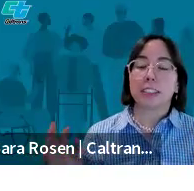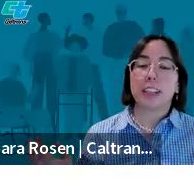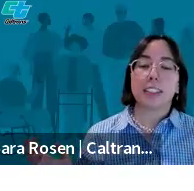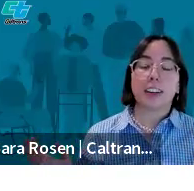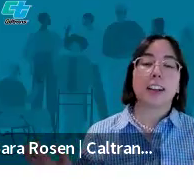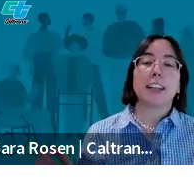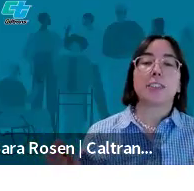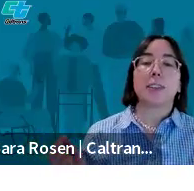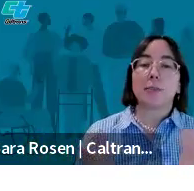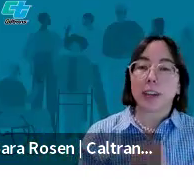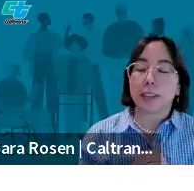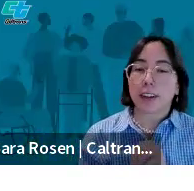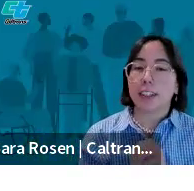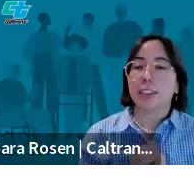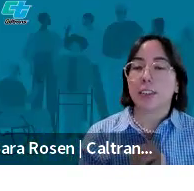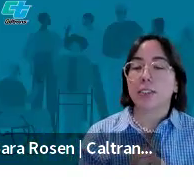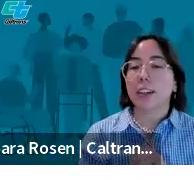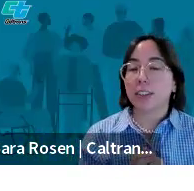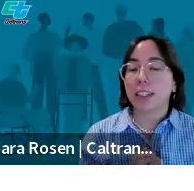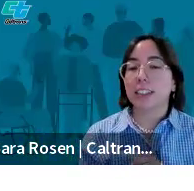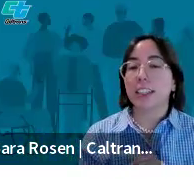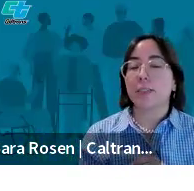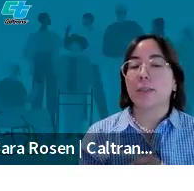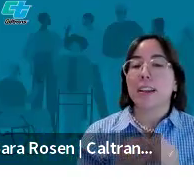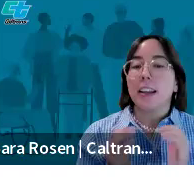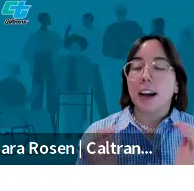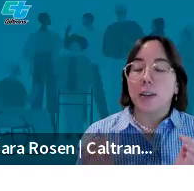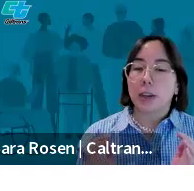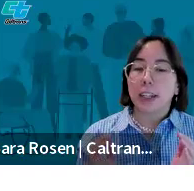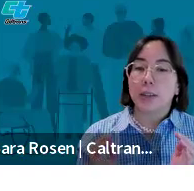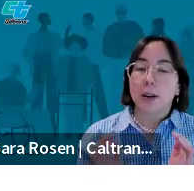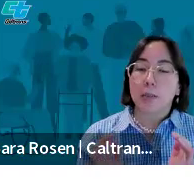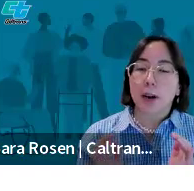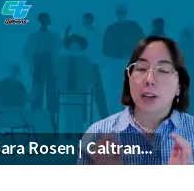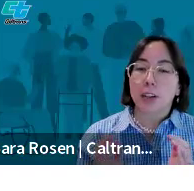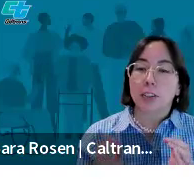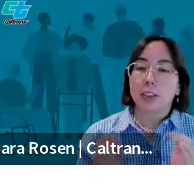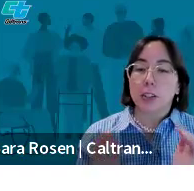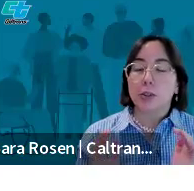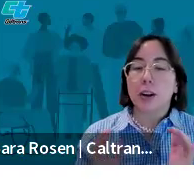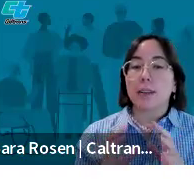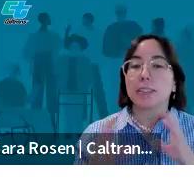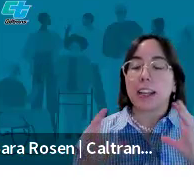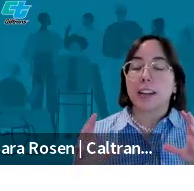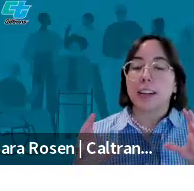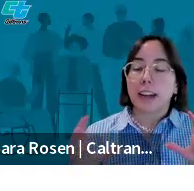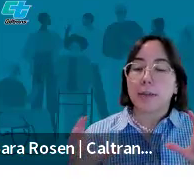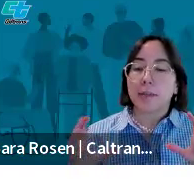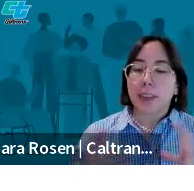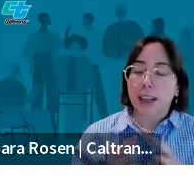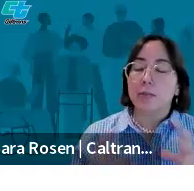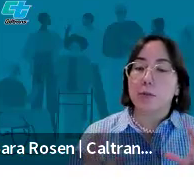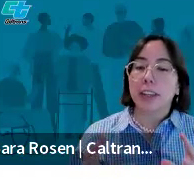when we're discussing our engagement, working with our internal Caltrans team, working with our partners, tribes,